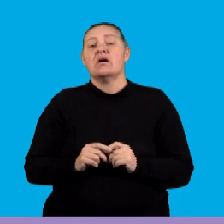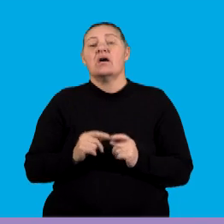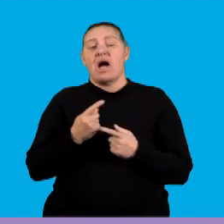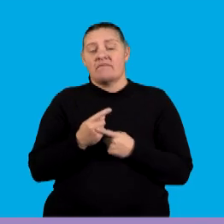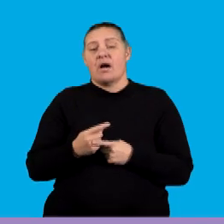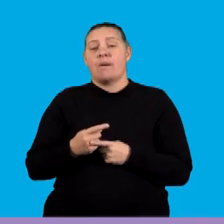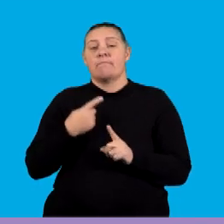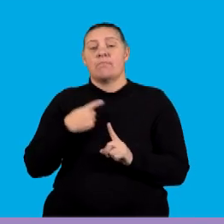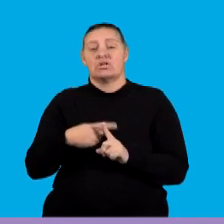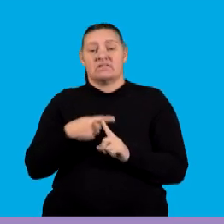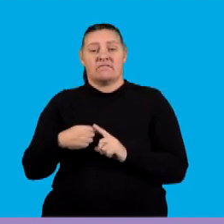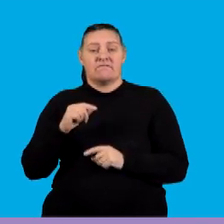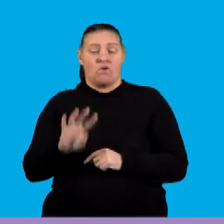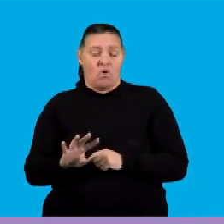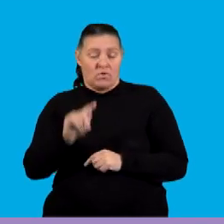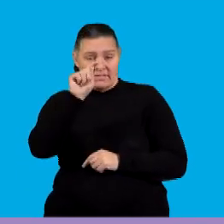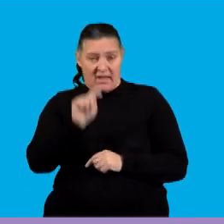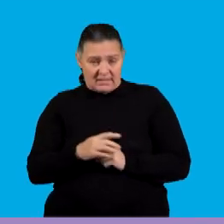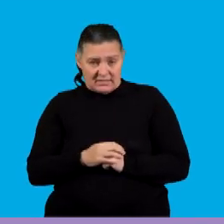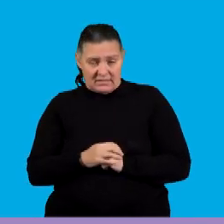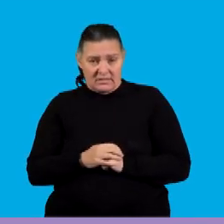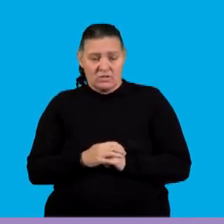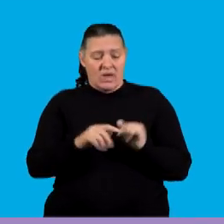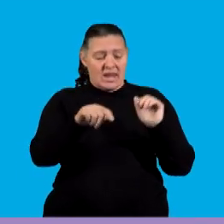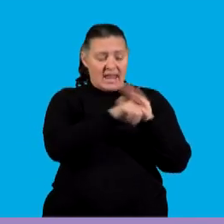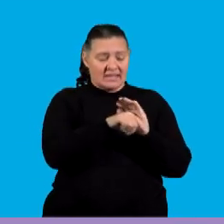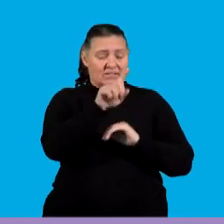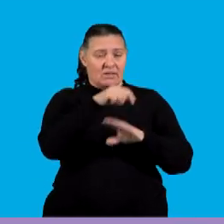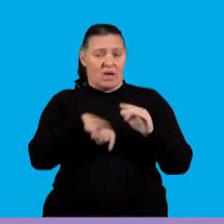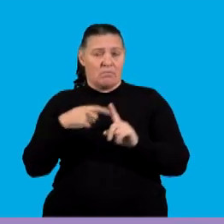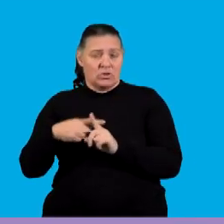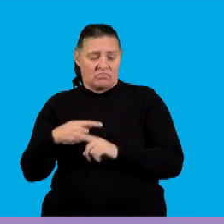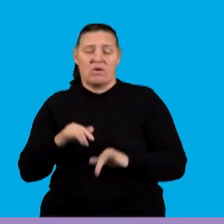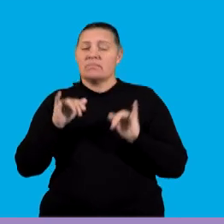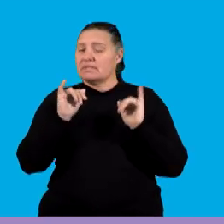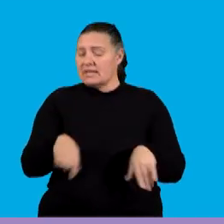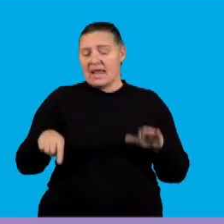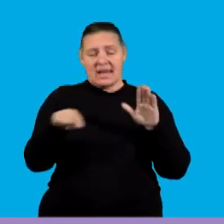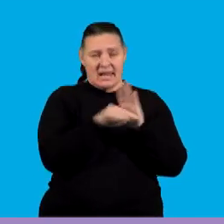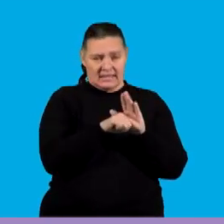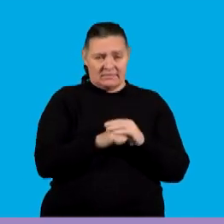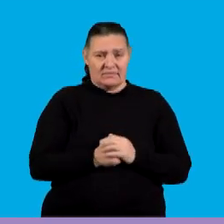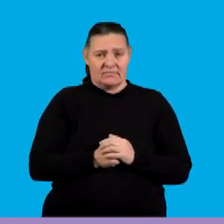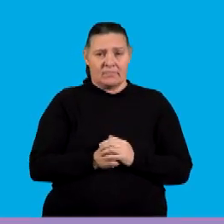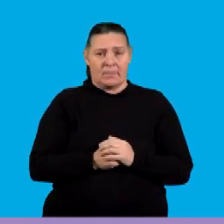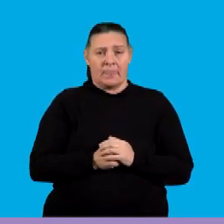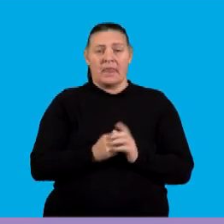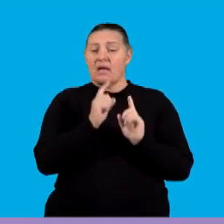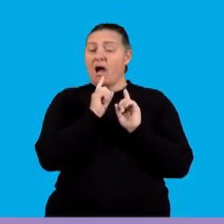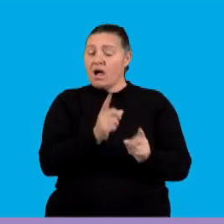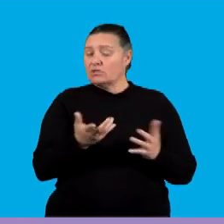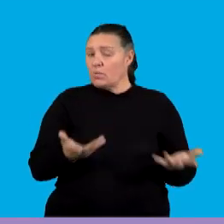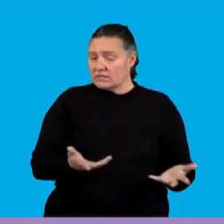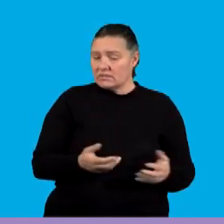a +4. Well, firstly, a negative number divided by a positive number will give us a negative